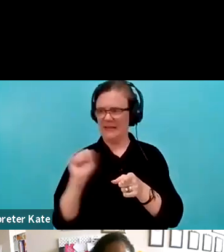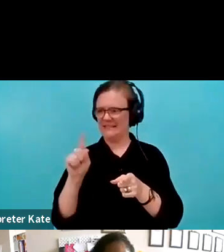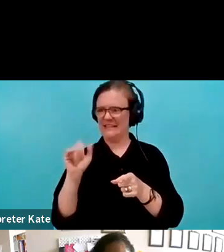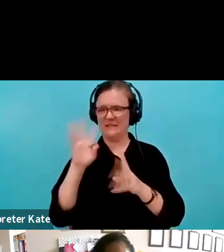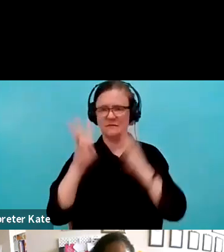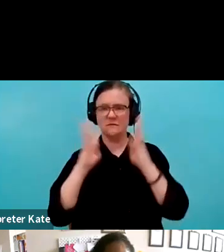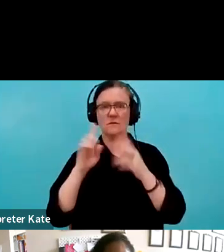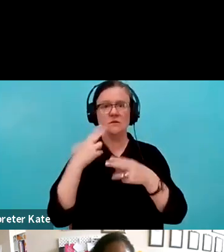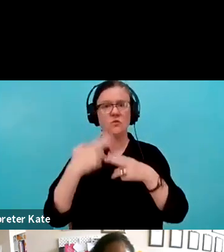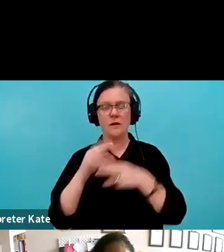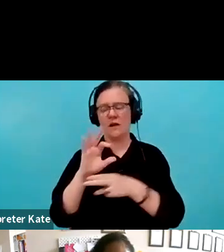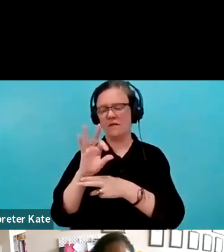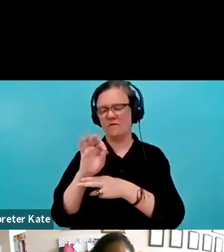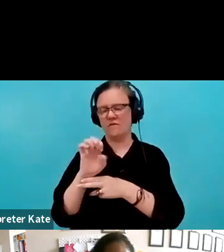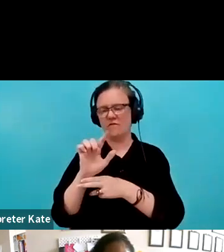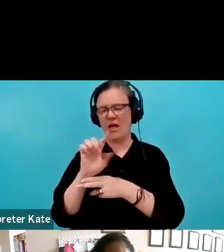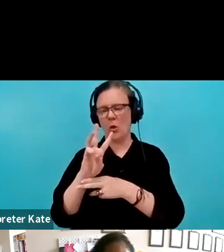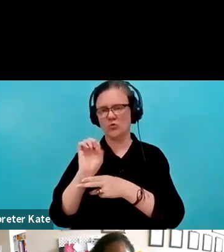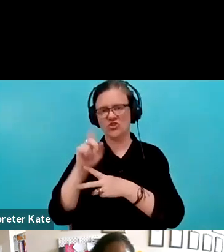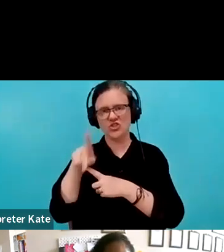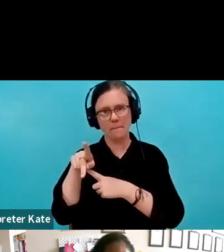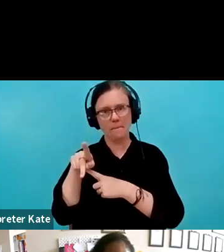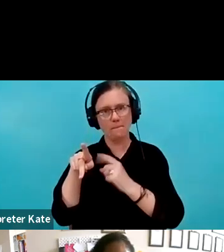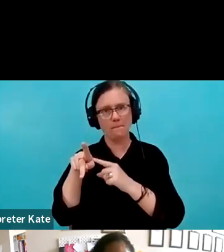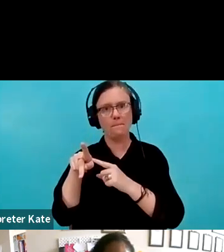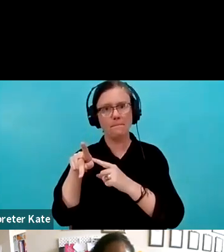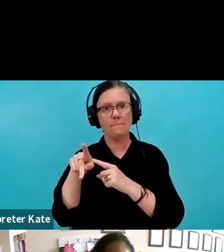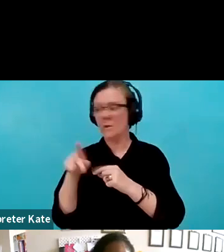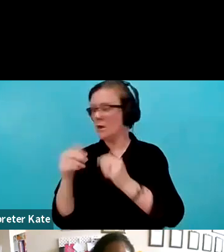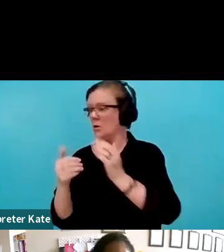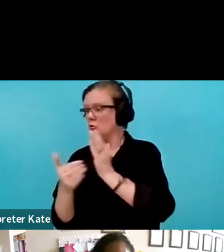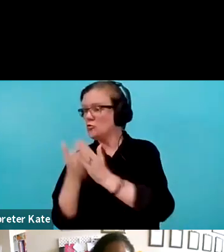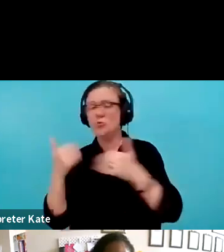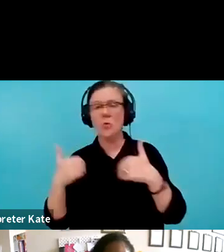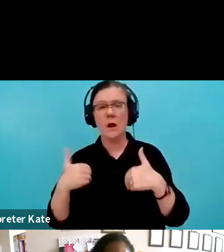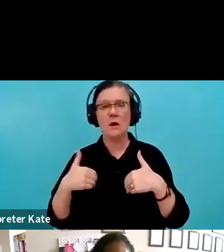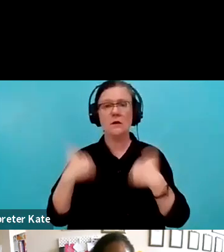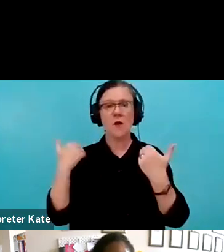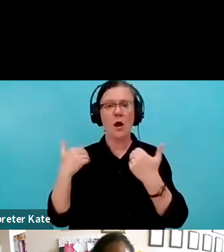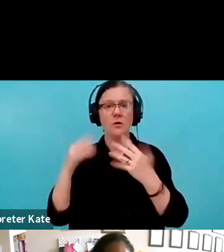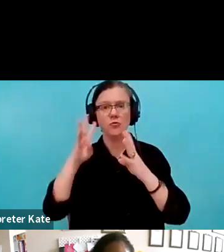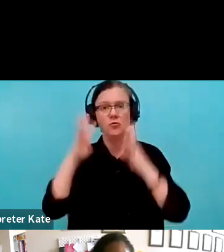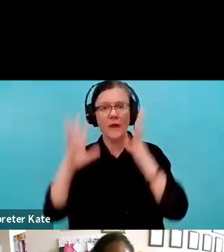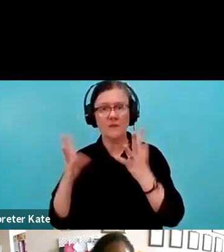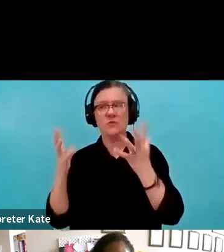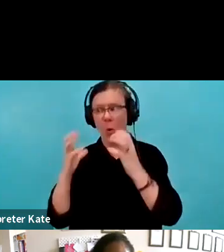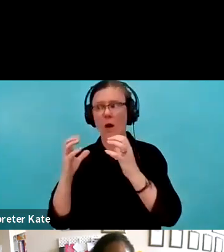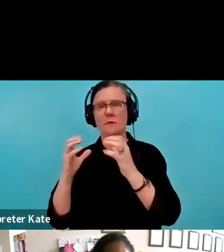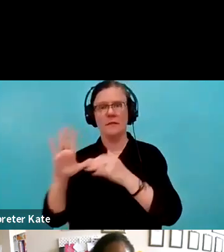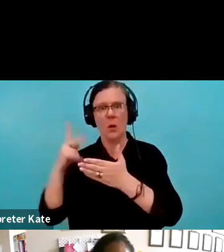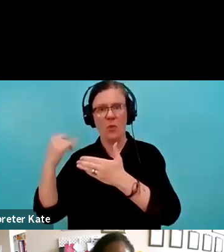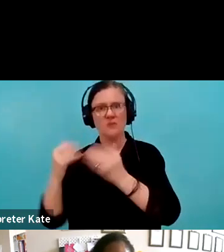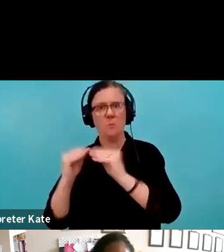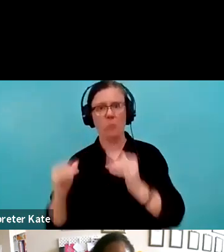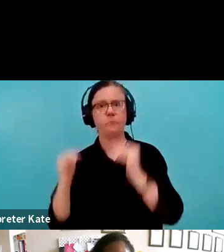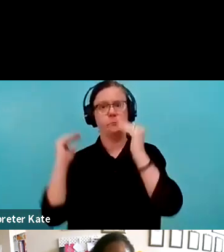of a fellowship to support creatives who are trying to get their projects to the next level, and